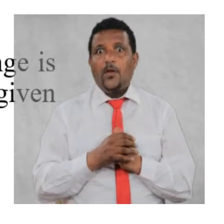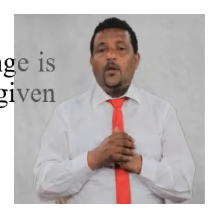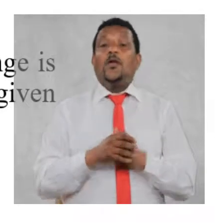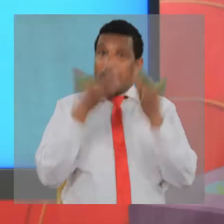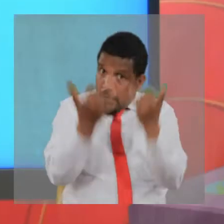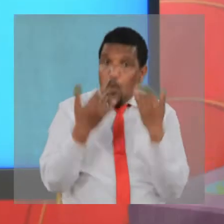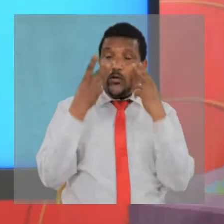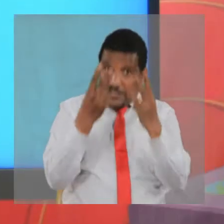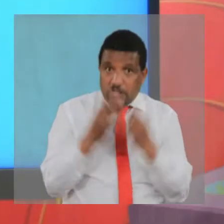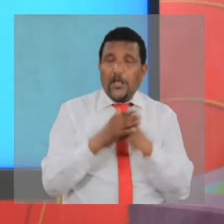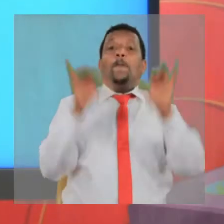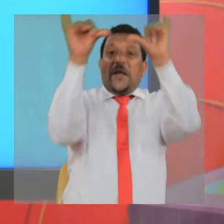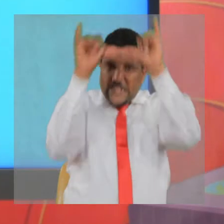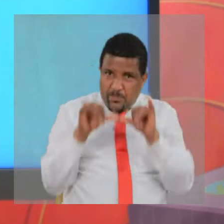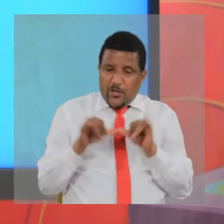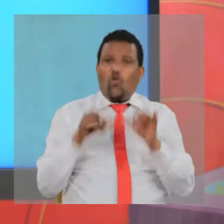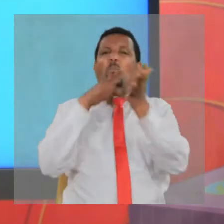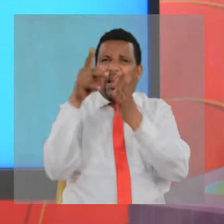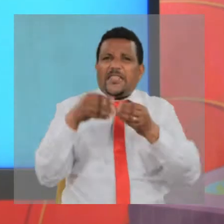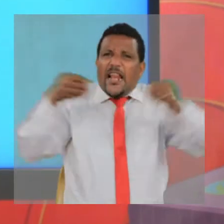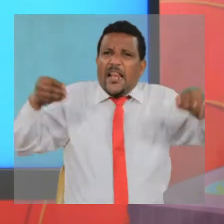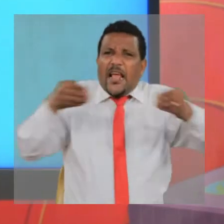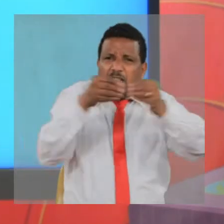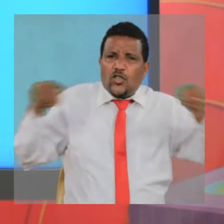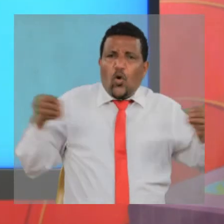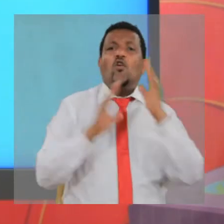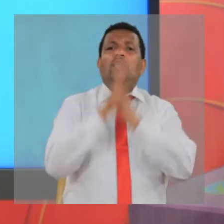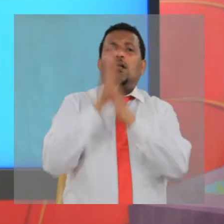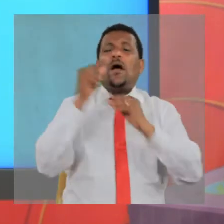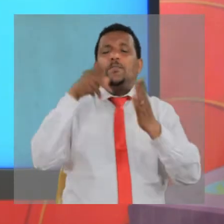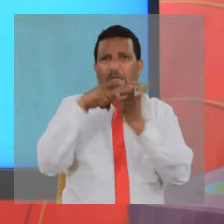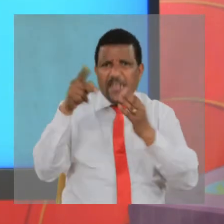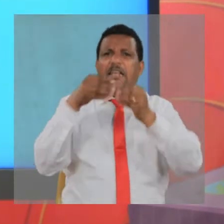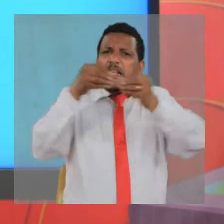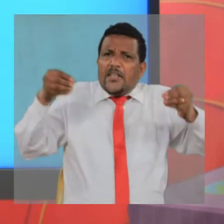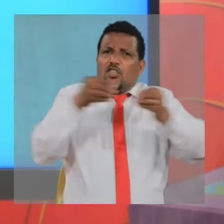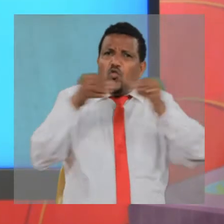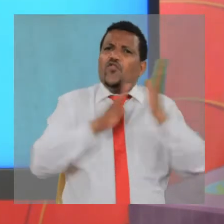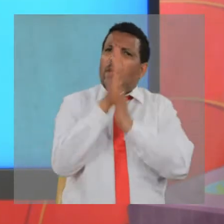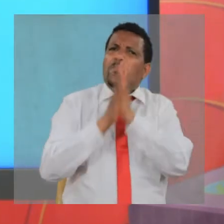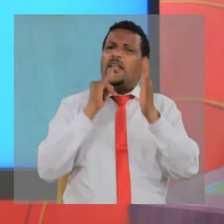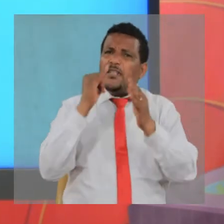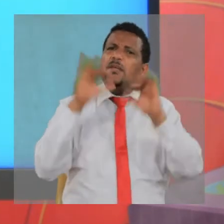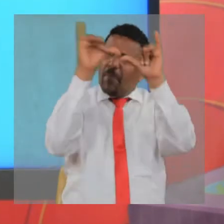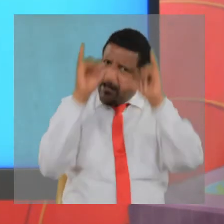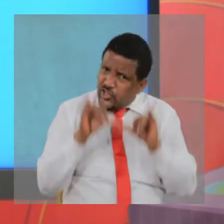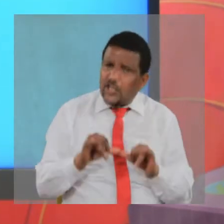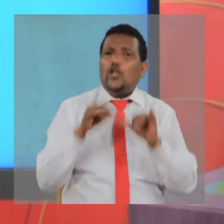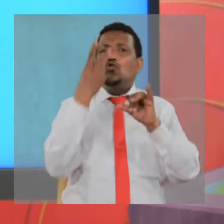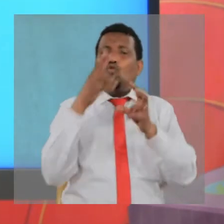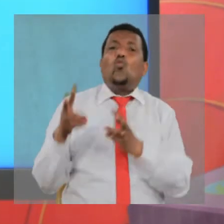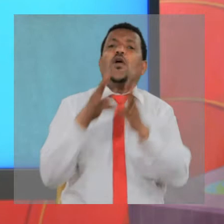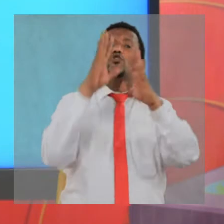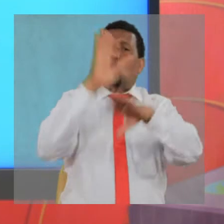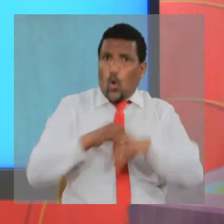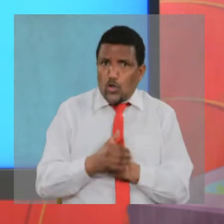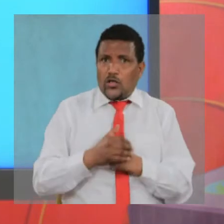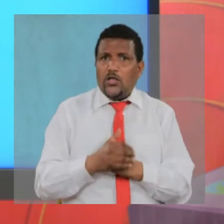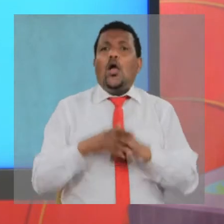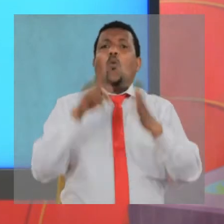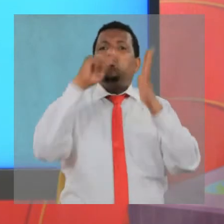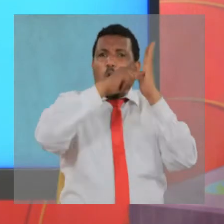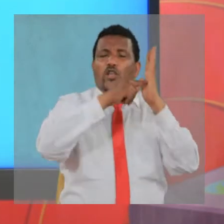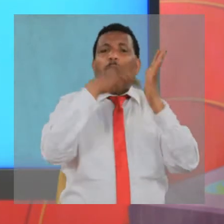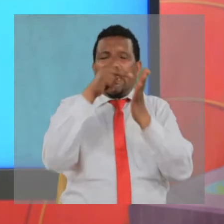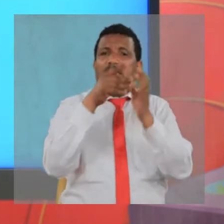Now let's see the measurement of the price elasticity of demand. Price elasticity of demand is measured in two ways called the point